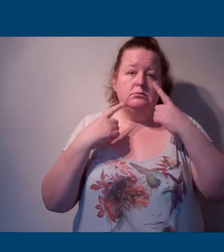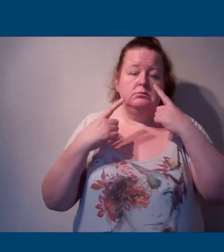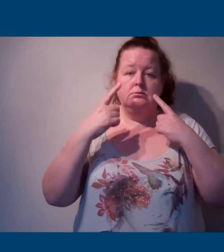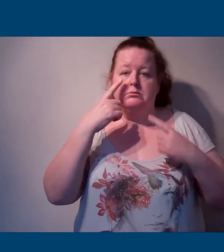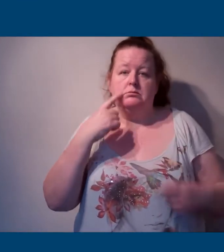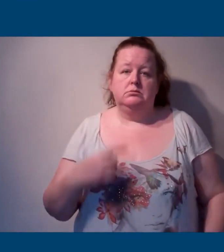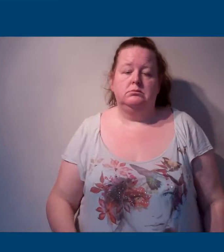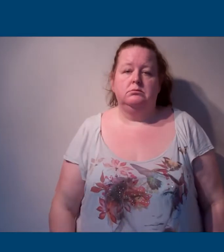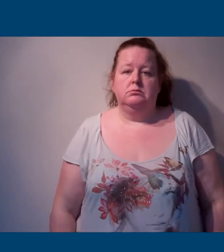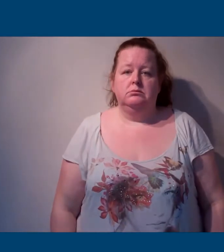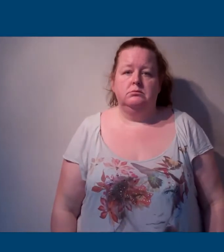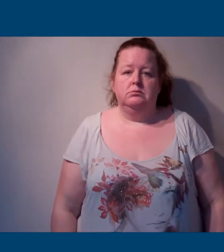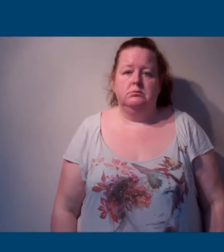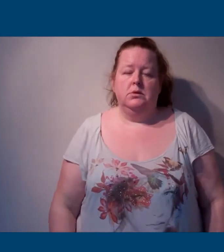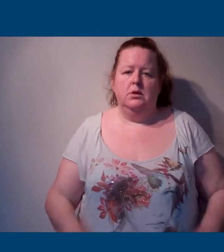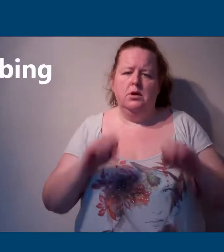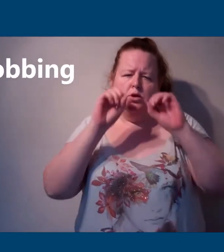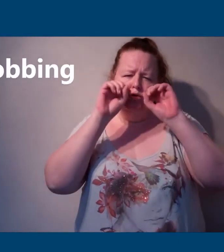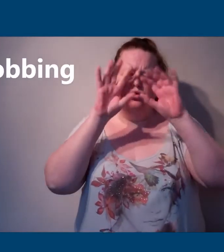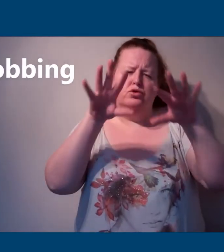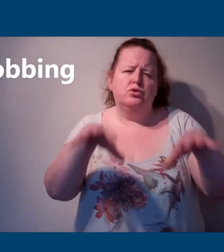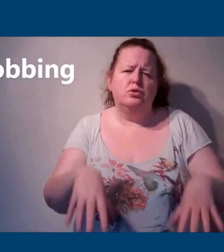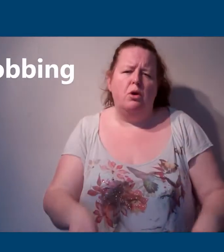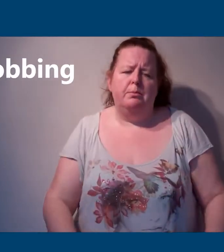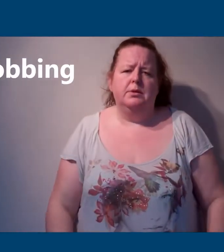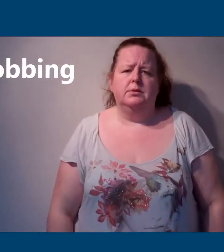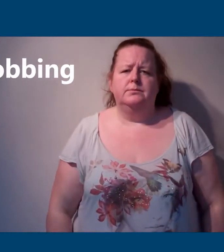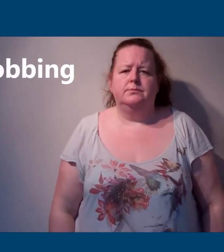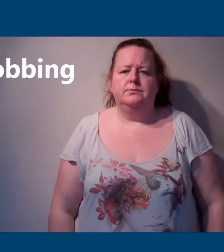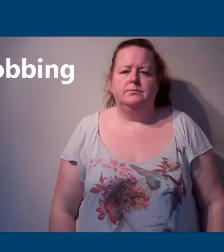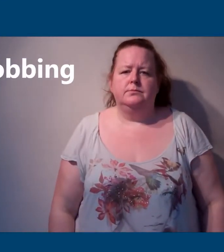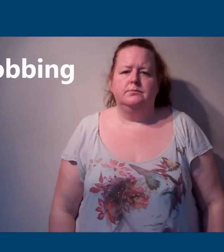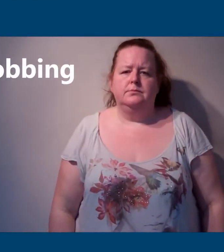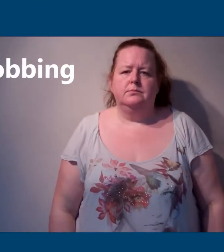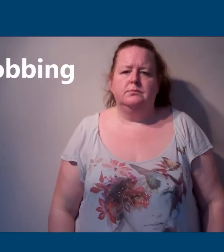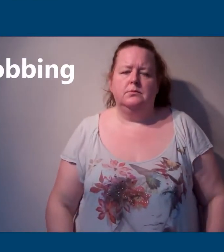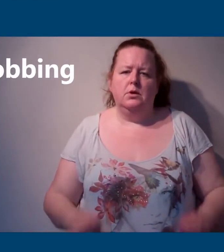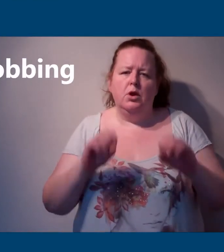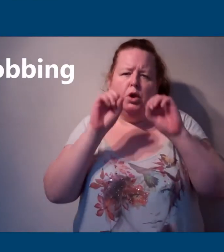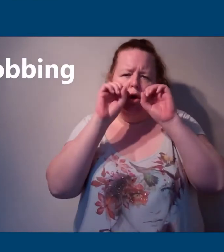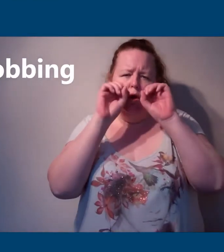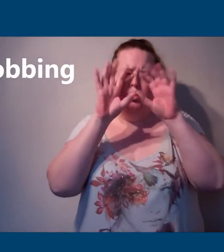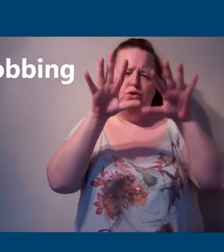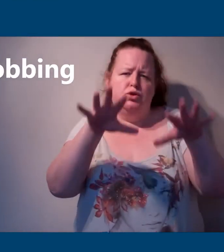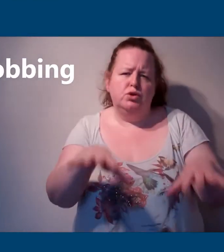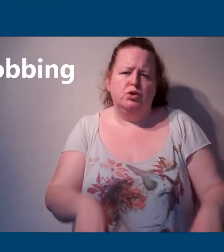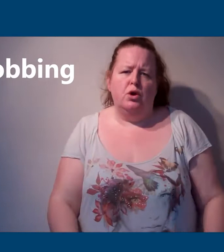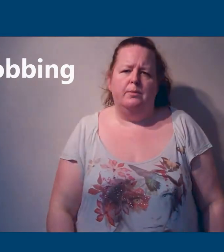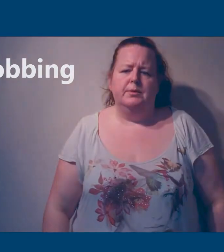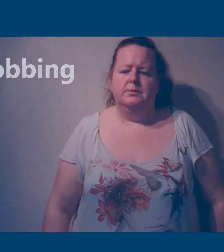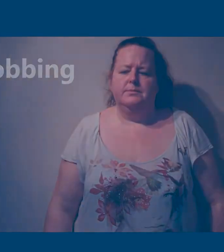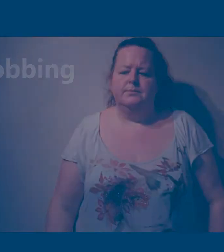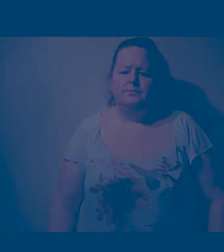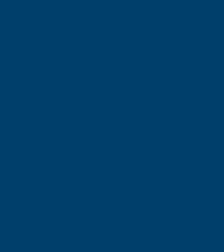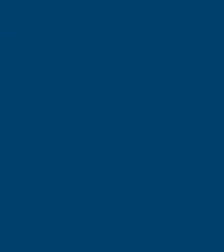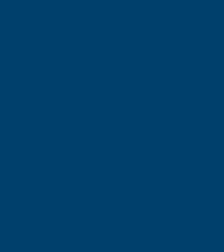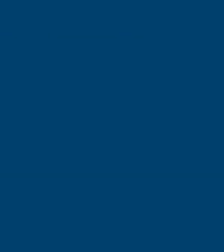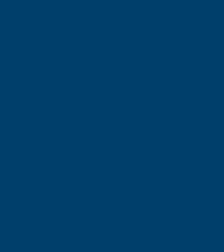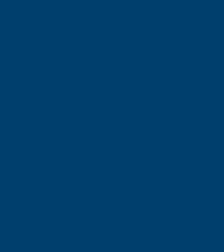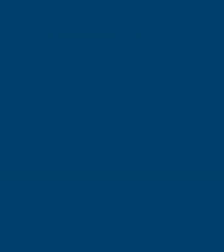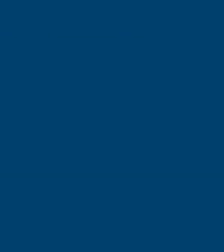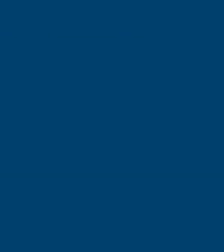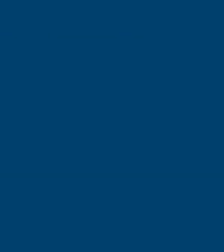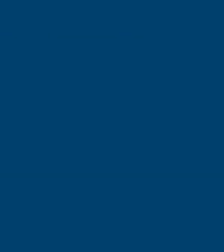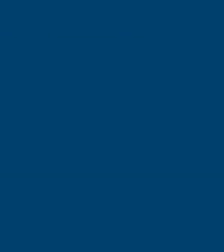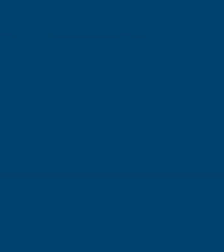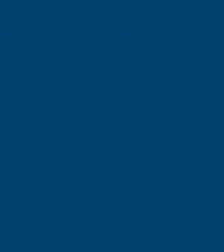the program started at 4 o'clock. It was one of those early reservations. I got there a little bit late at 4:30, and as soon as I